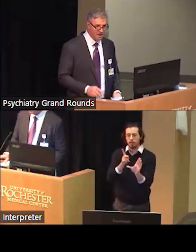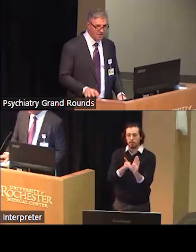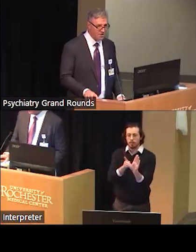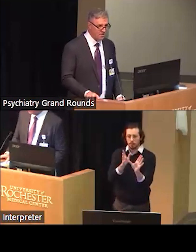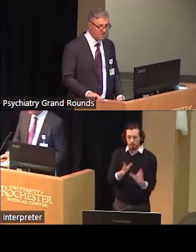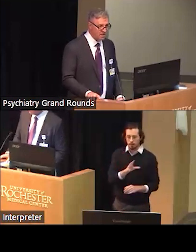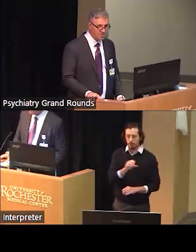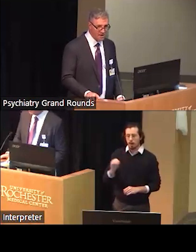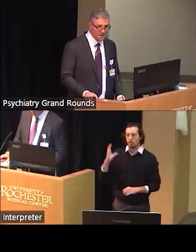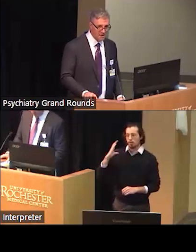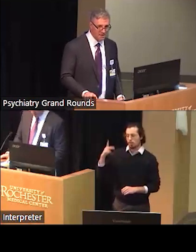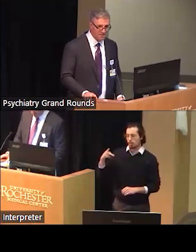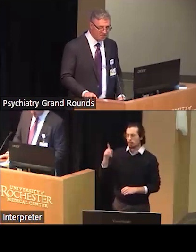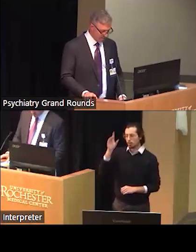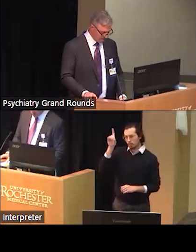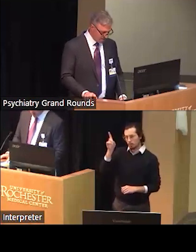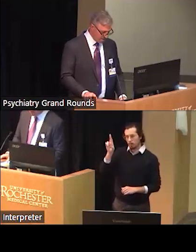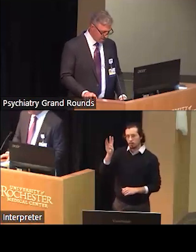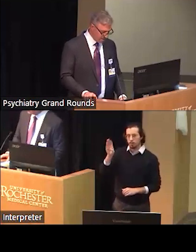Psychiatry and our chairman, Dr. Ben Lee.